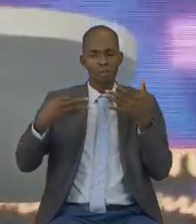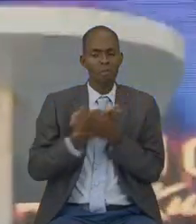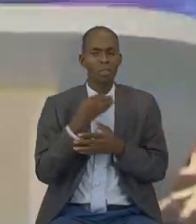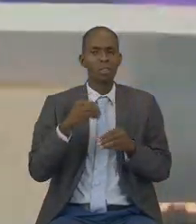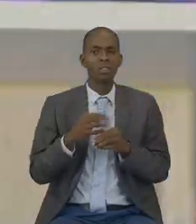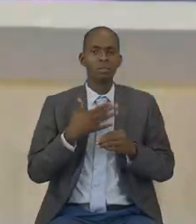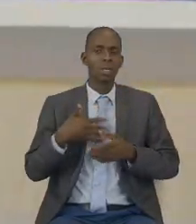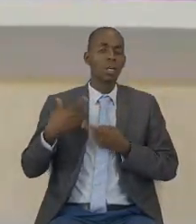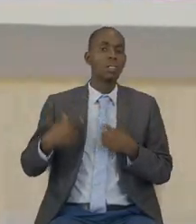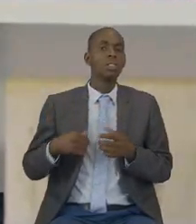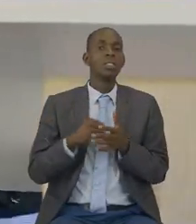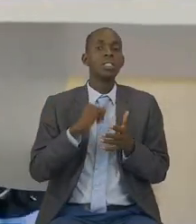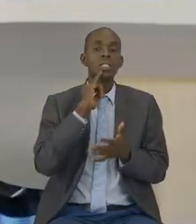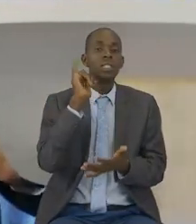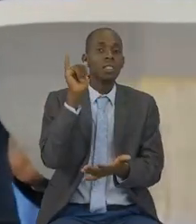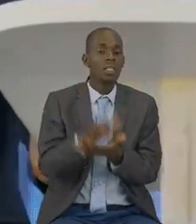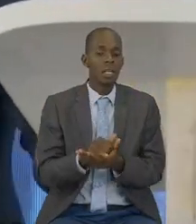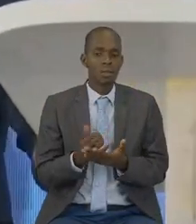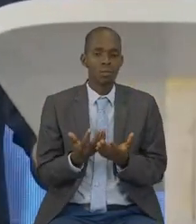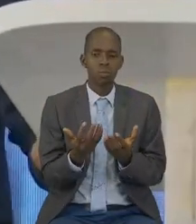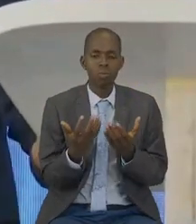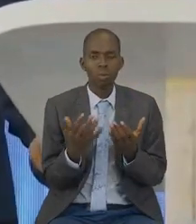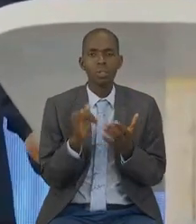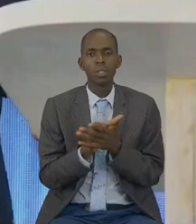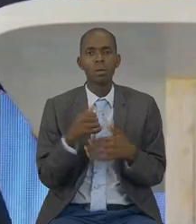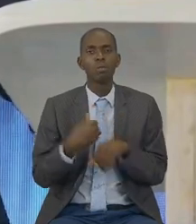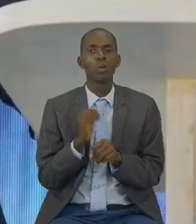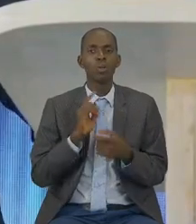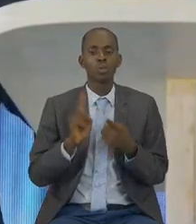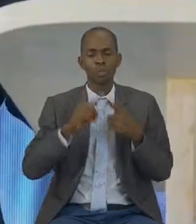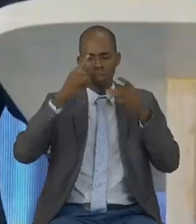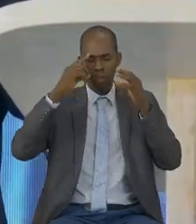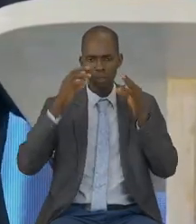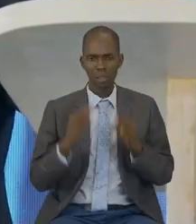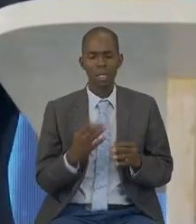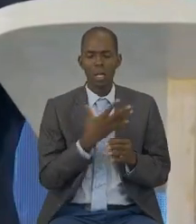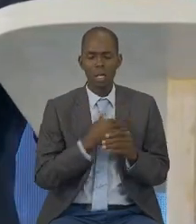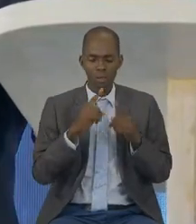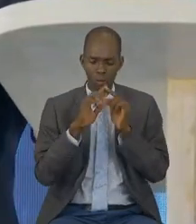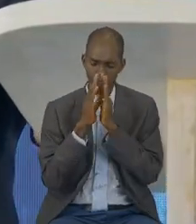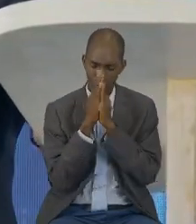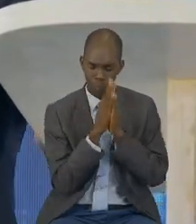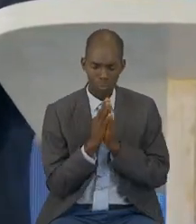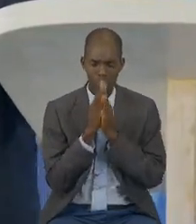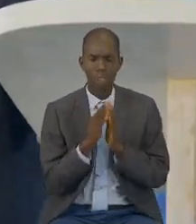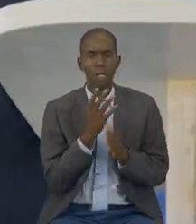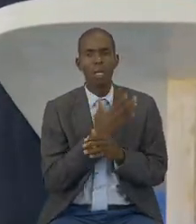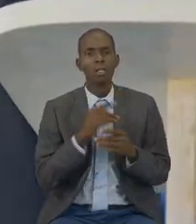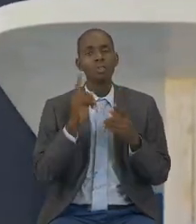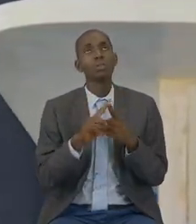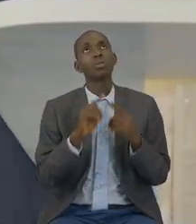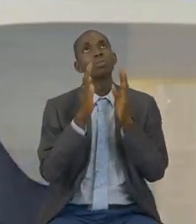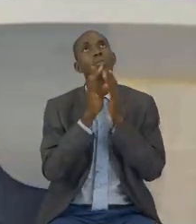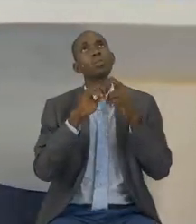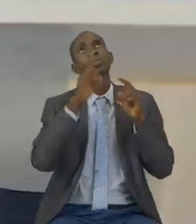that desire that makes us to take time apart and to pray and to seek the face of the Lord